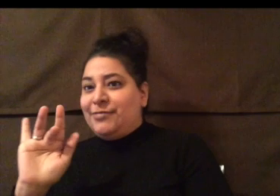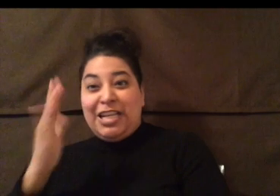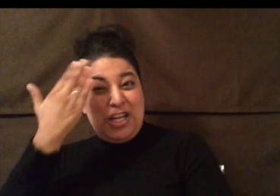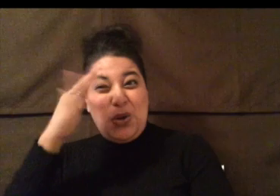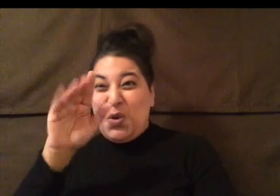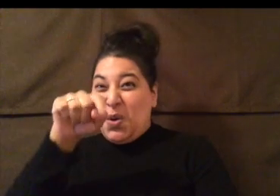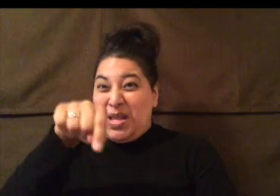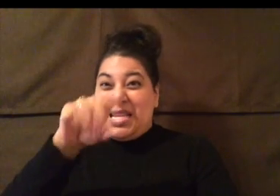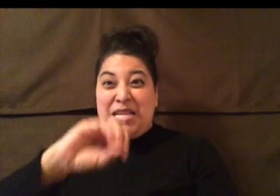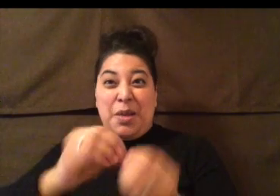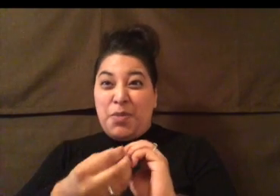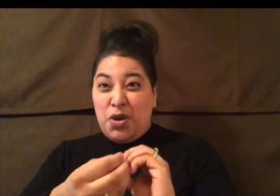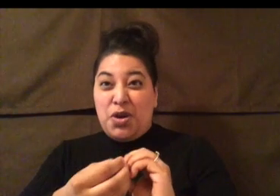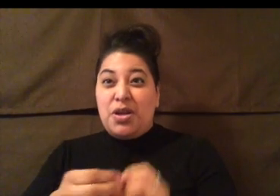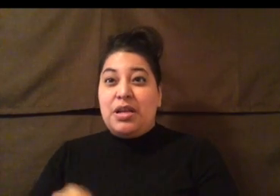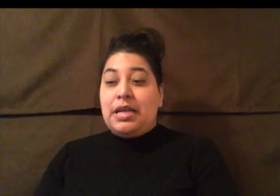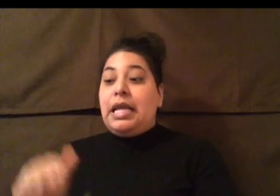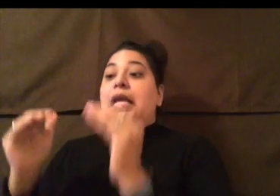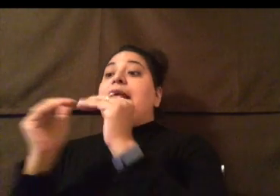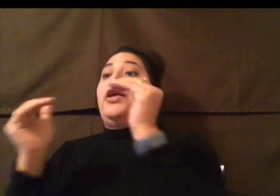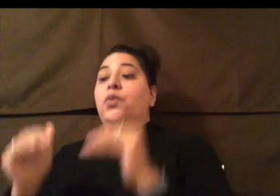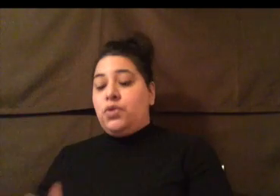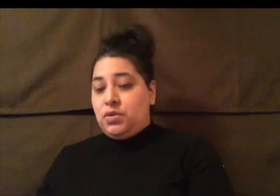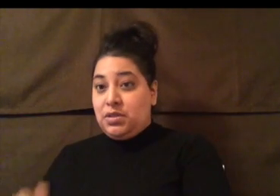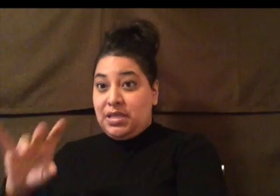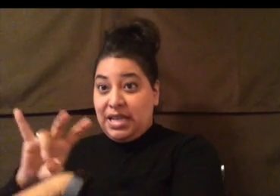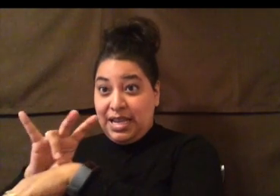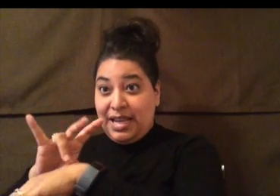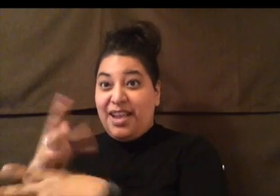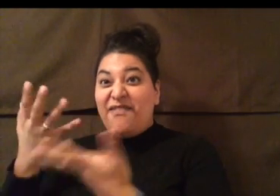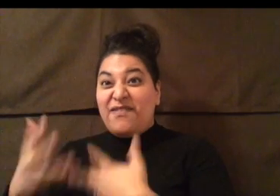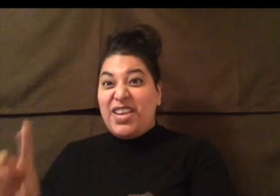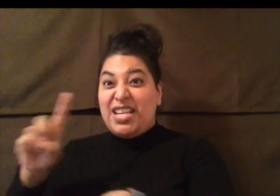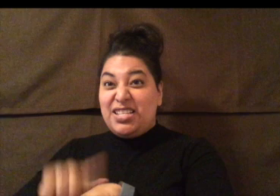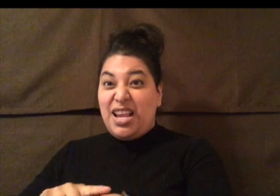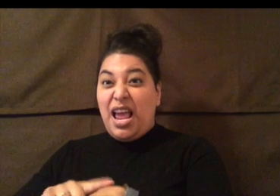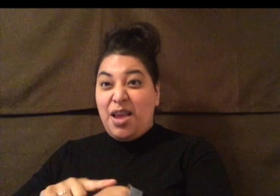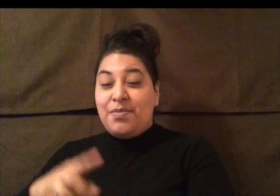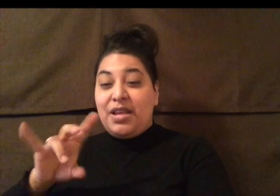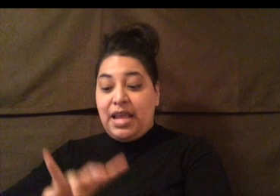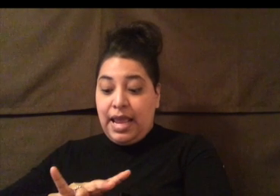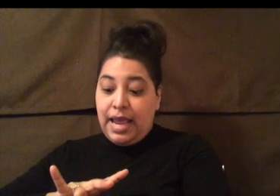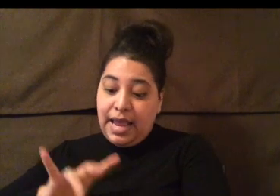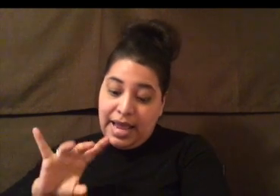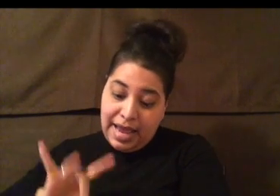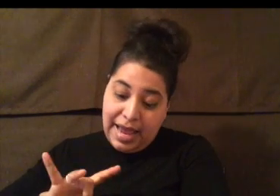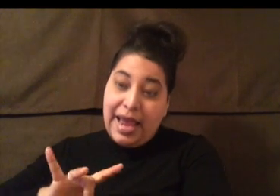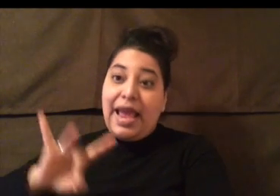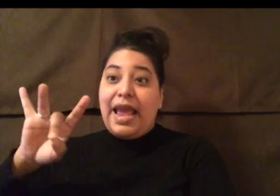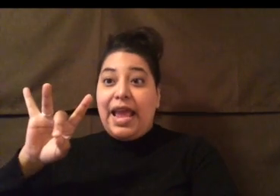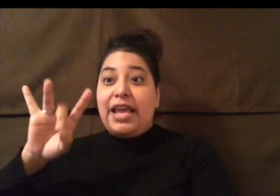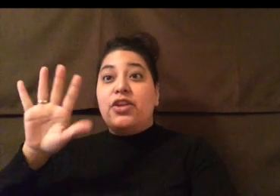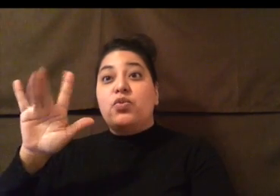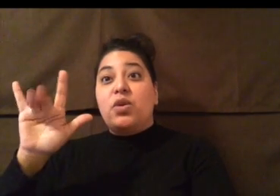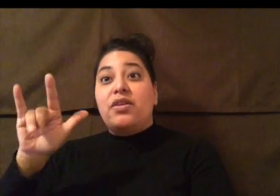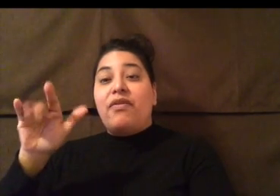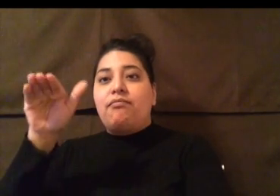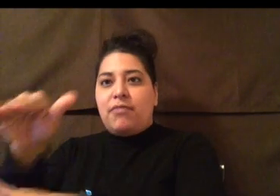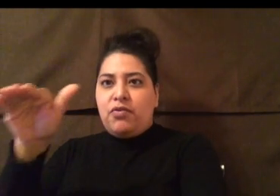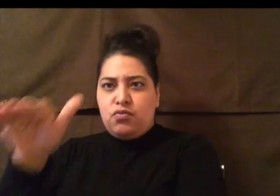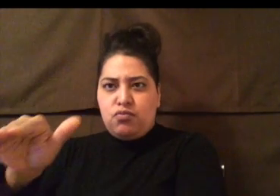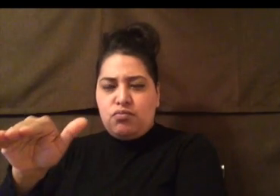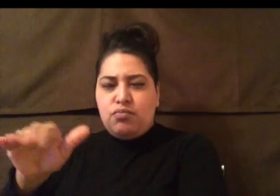says 6:45 p.m. plus some amount of time